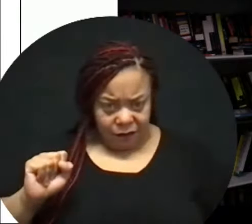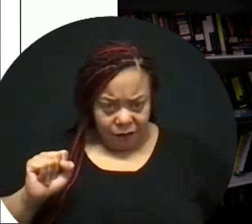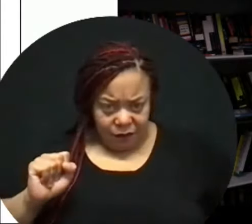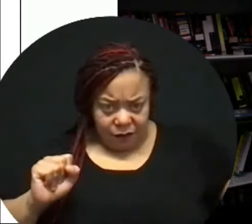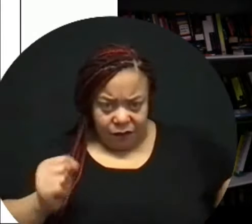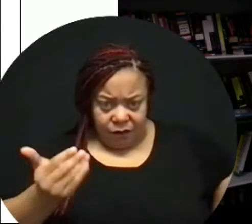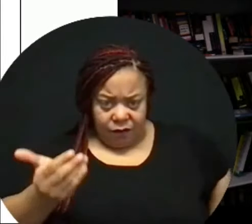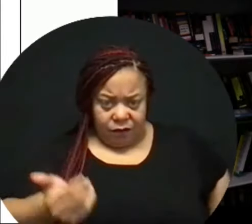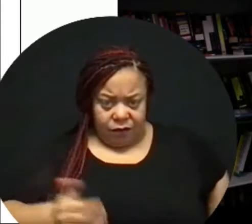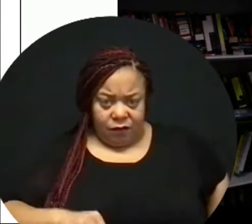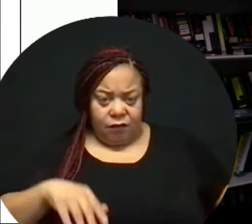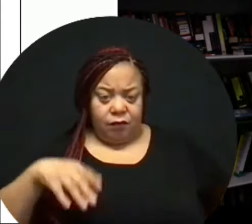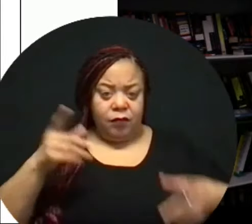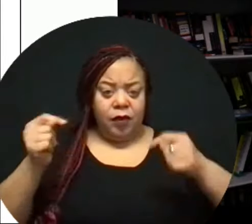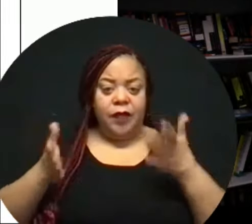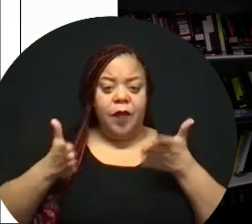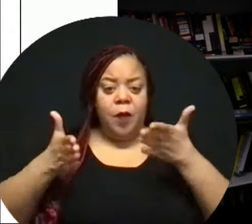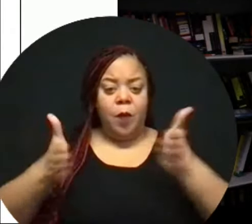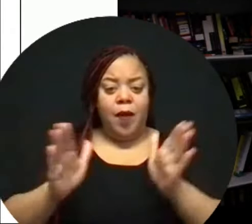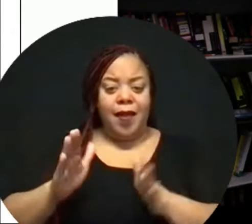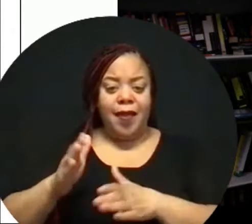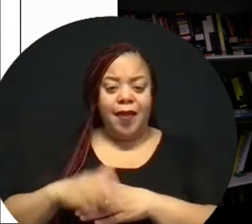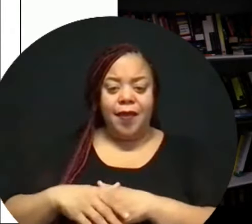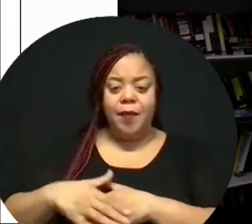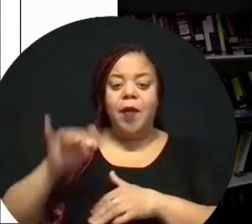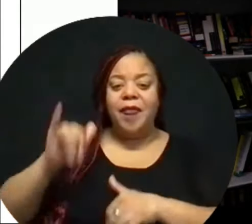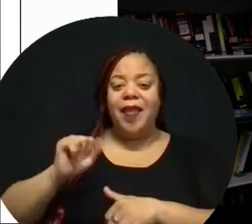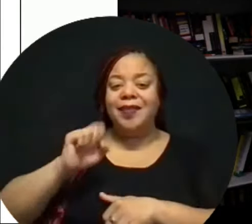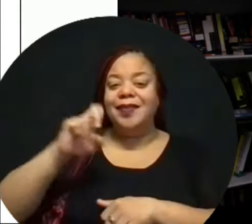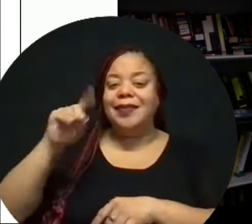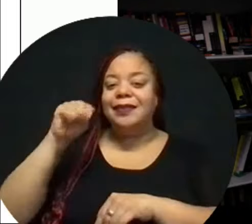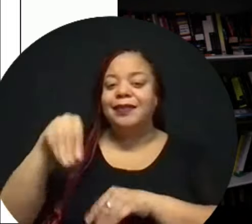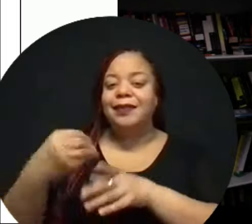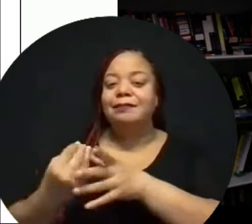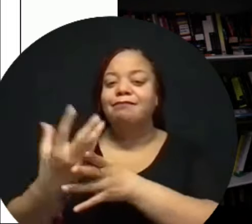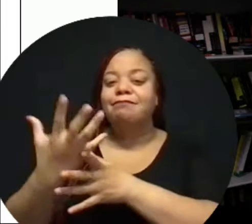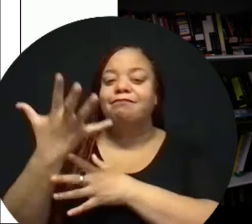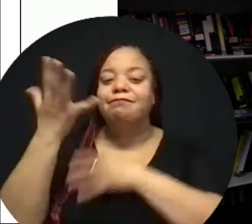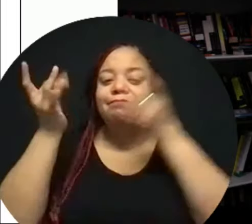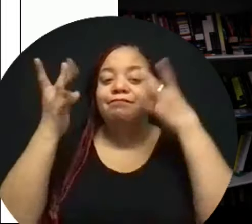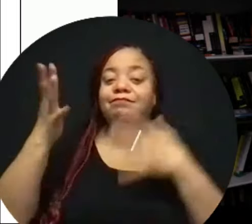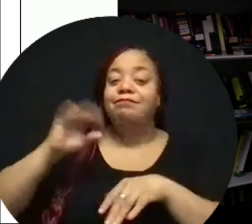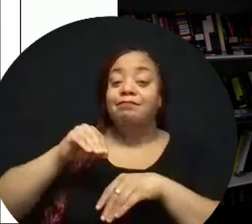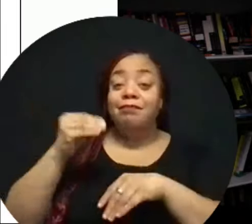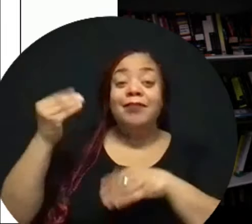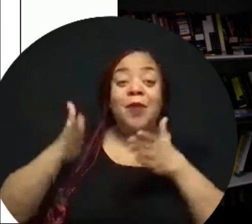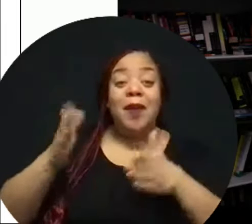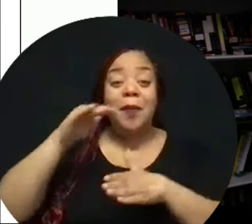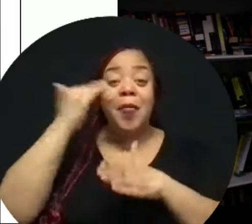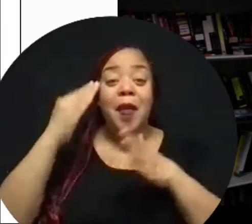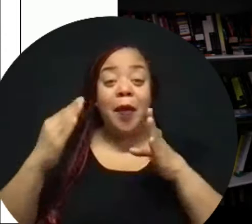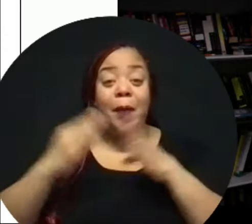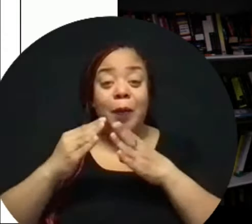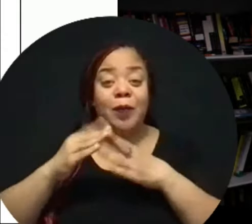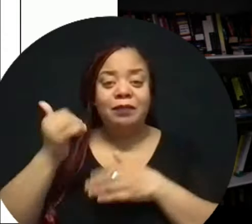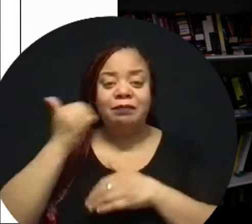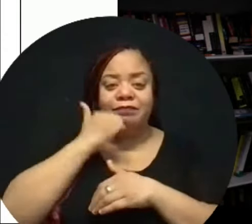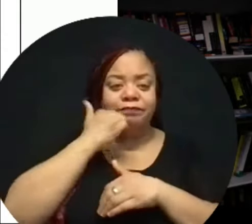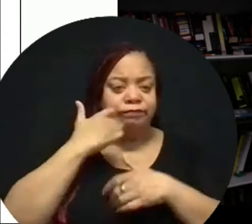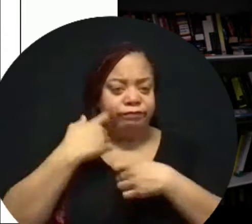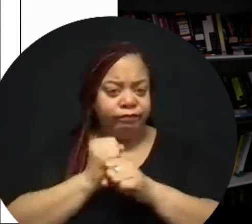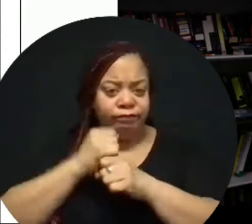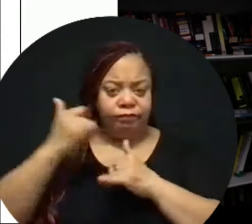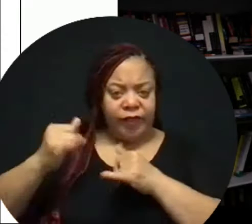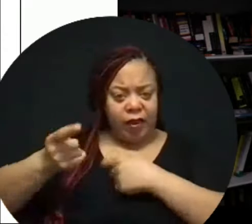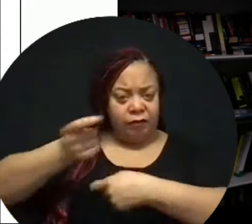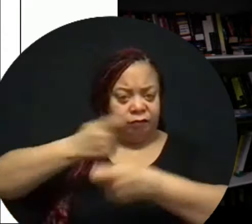then we're doomed in many ways. I think that really is a return to our own ability to